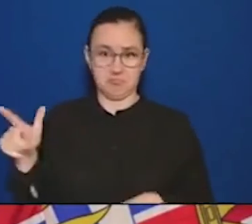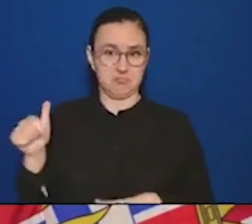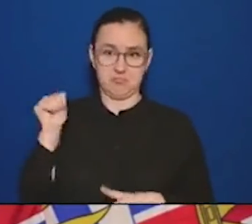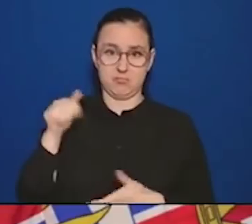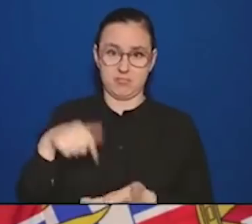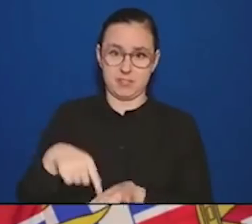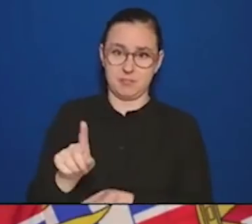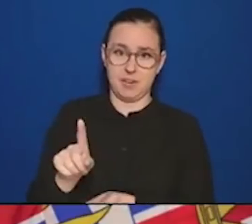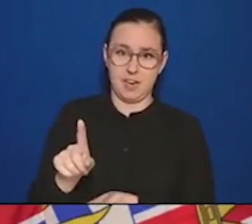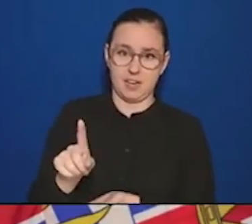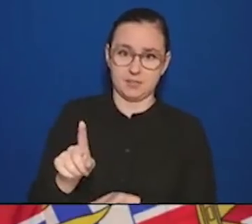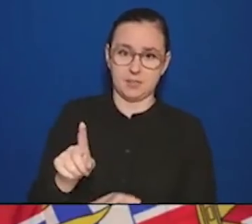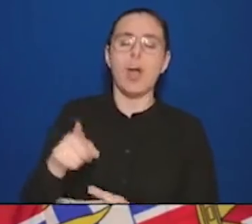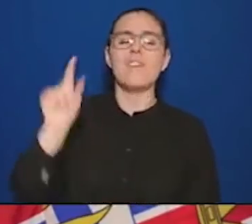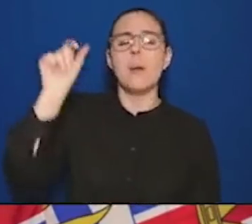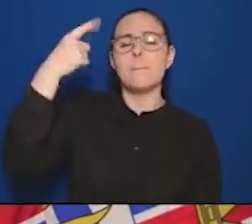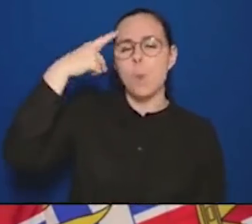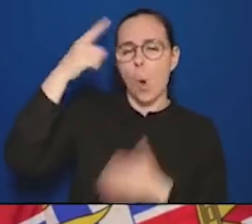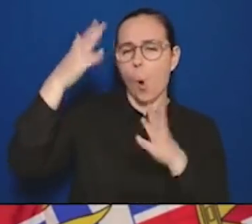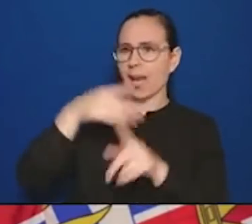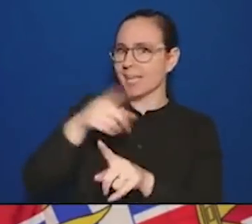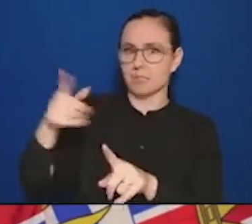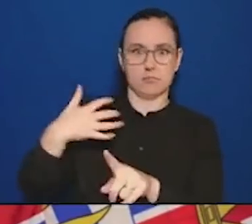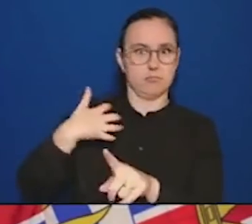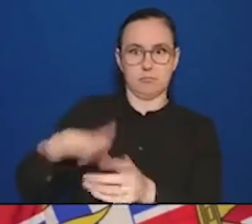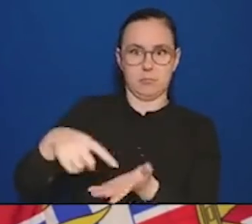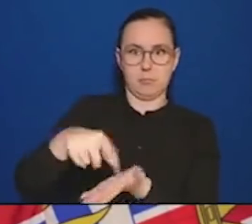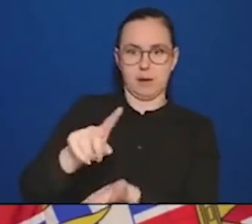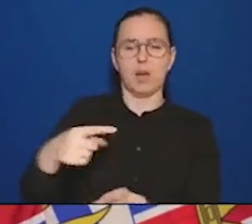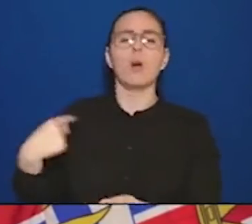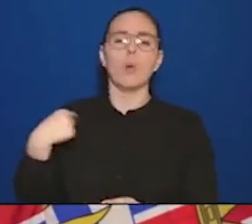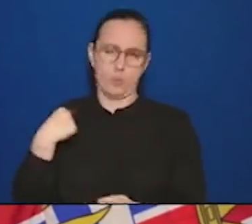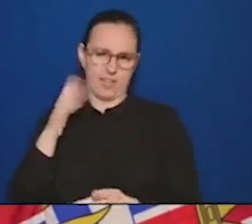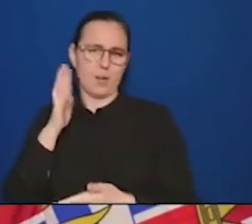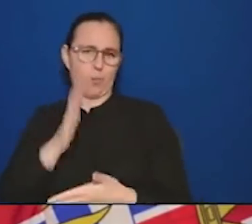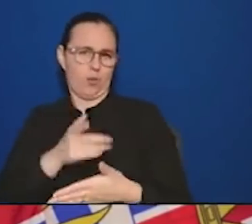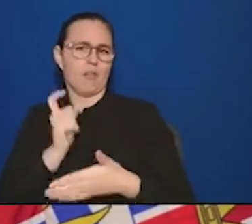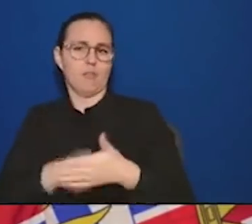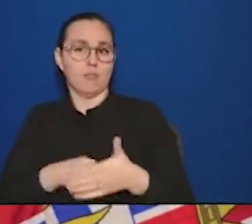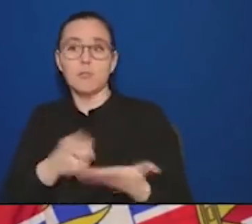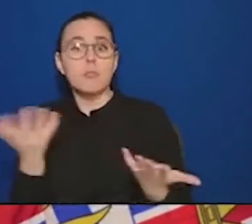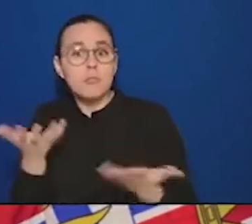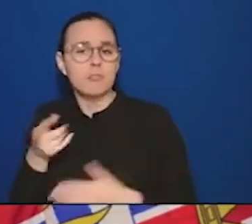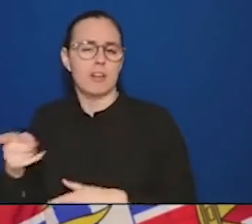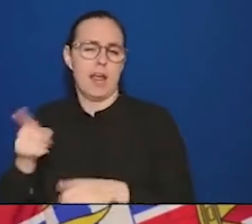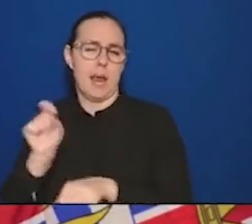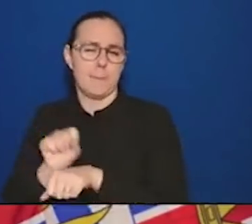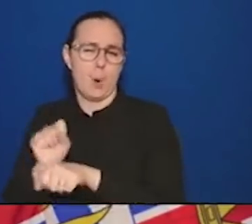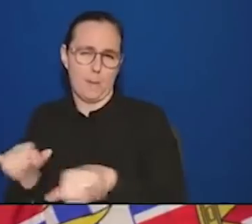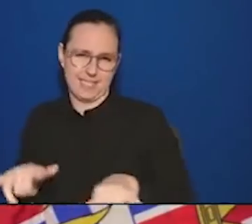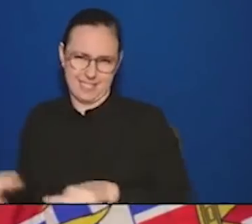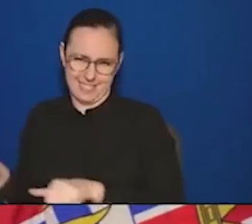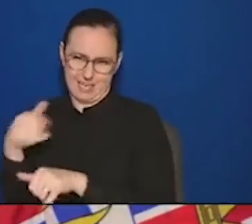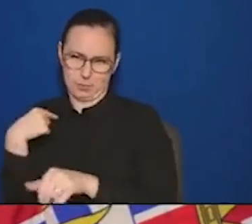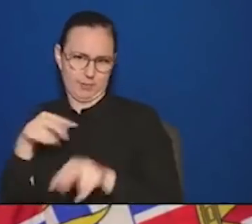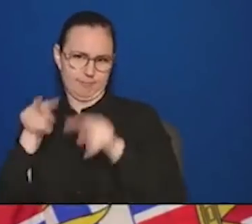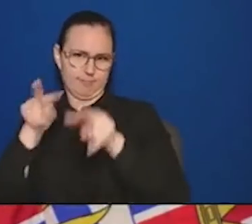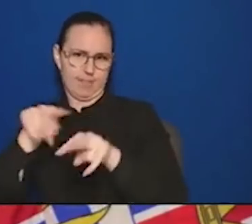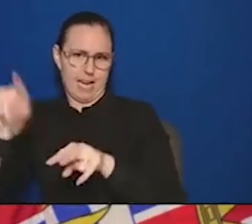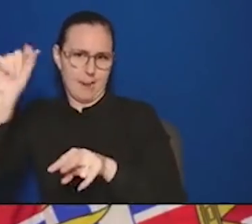available to them through Employment Standard Branch, and that's how they could collect the money. But I expect most